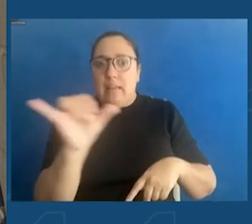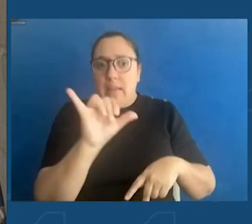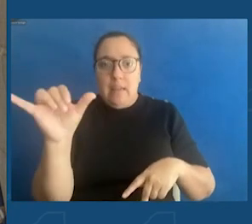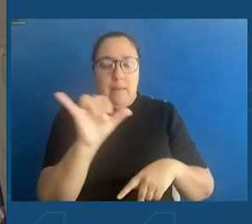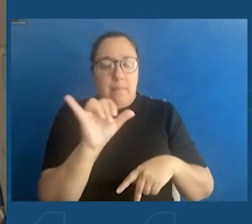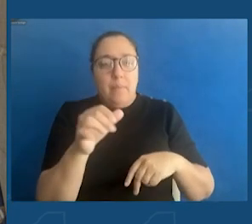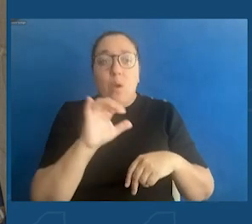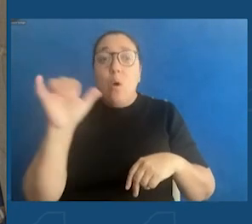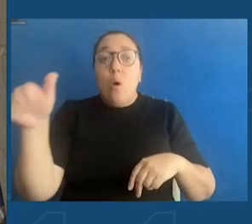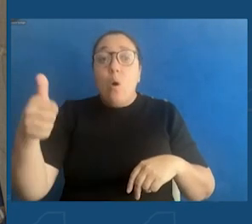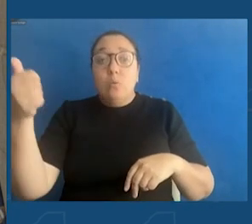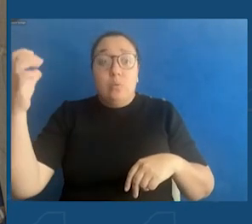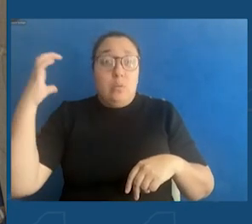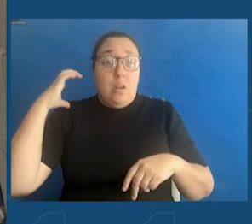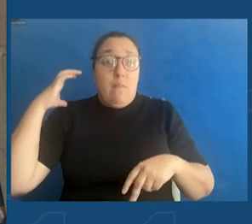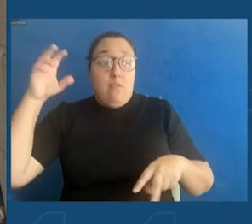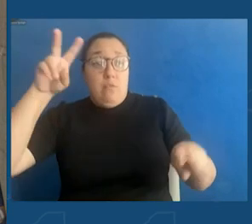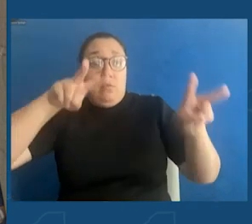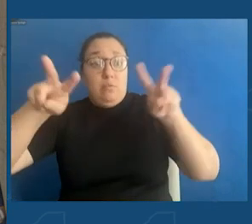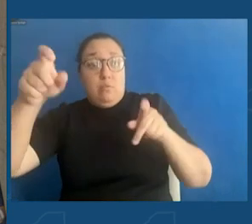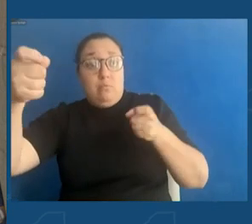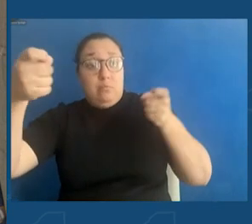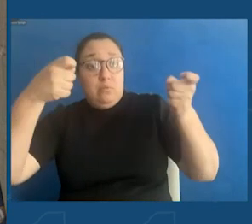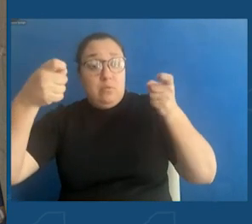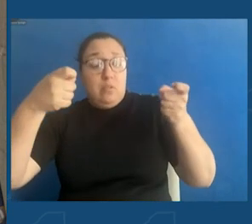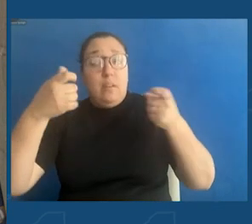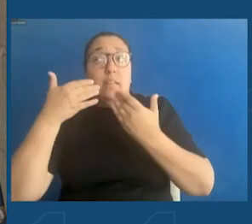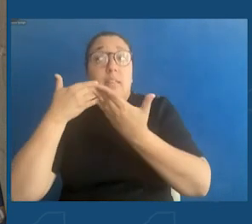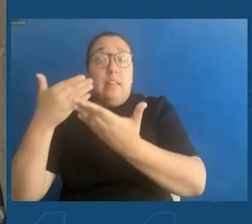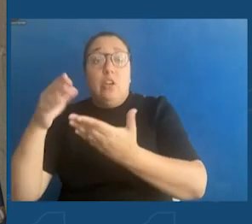Commissioner Betty Rose, I thank her for her leadership. It allows